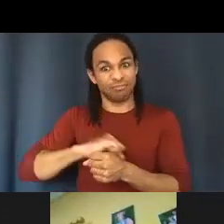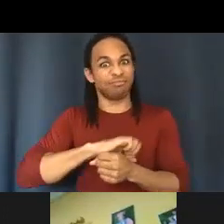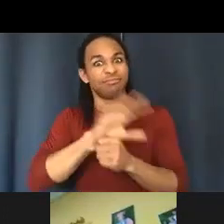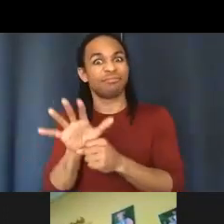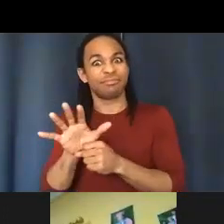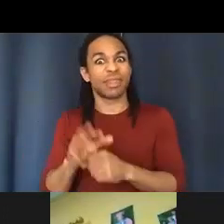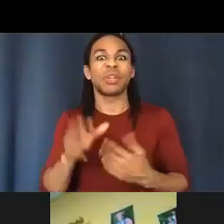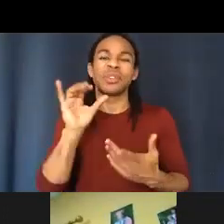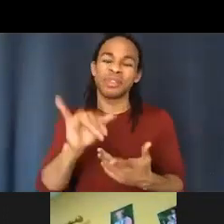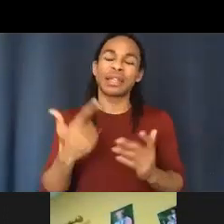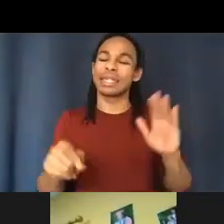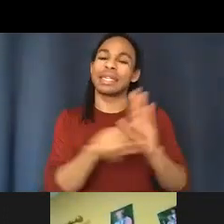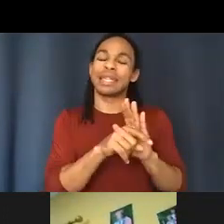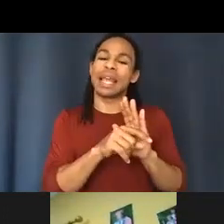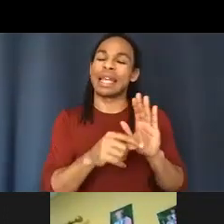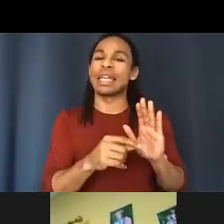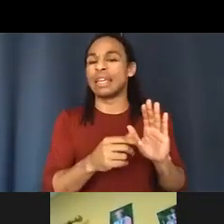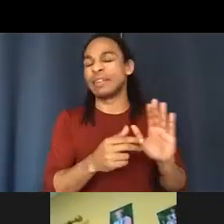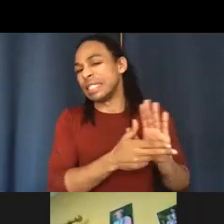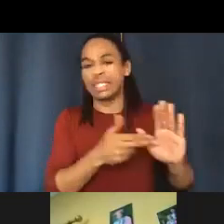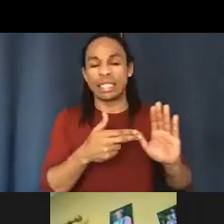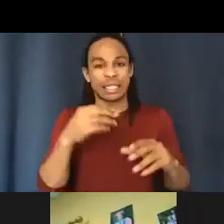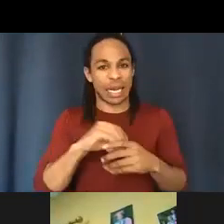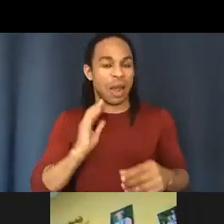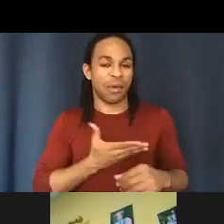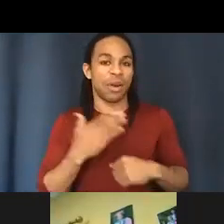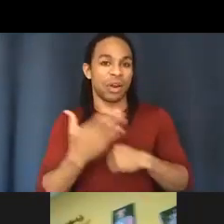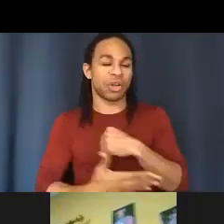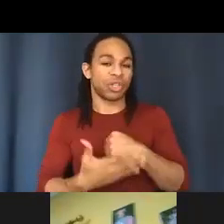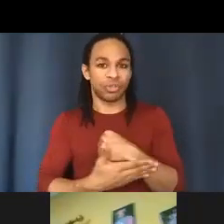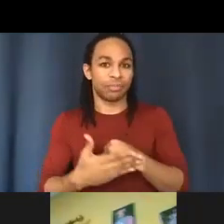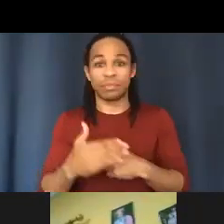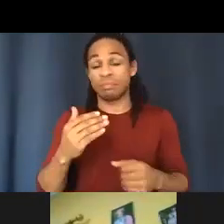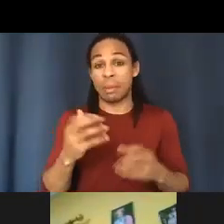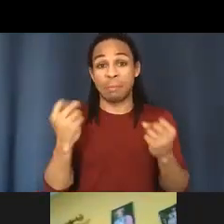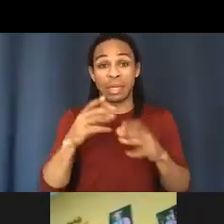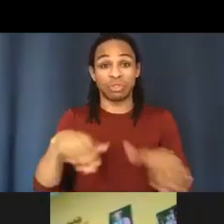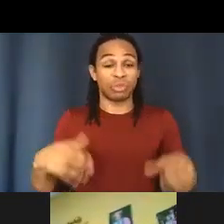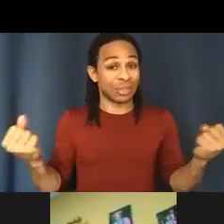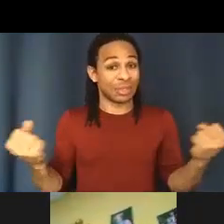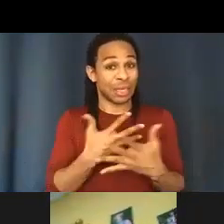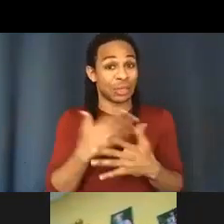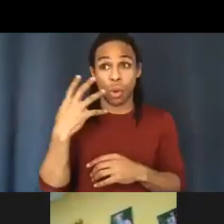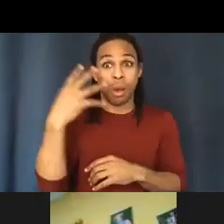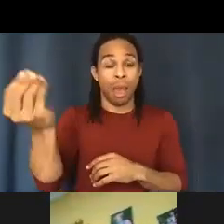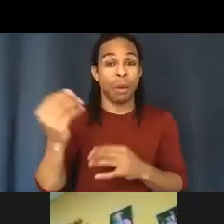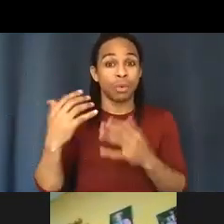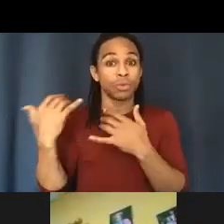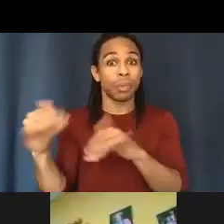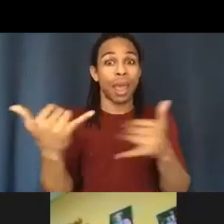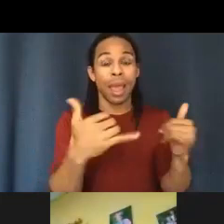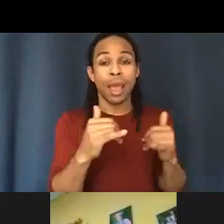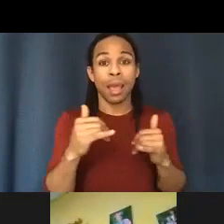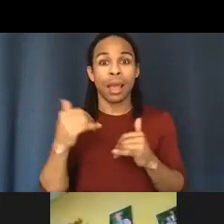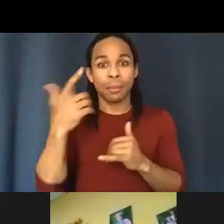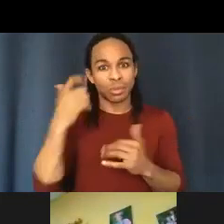the country has gotten. And that children are even scared to go out to play because you have grown-ups or telling them not